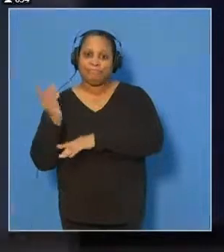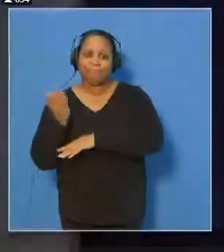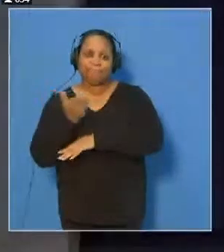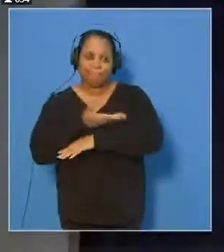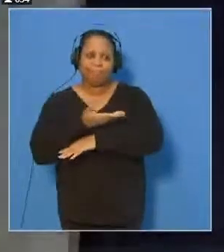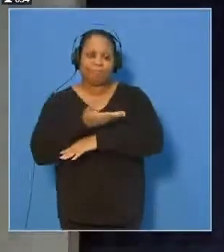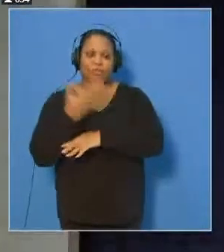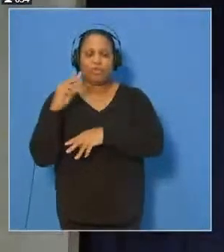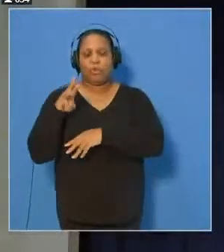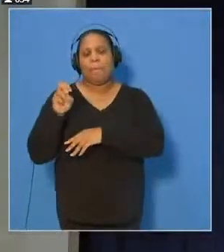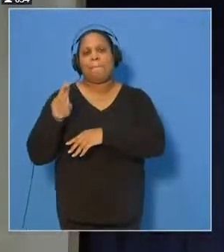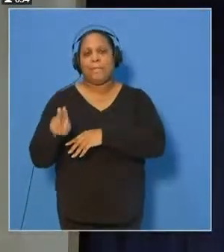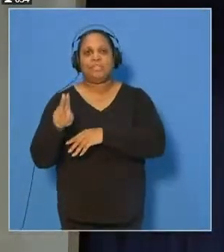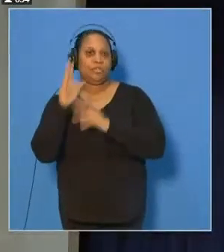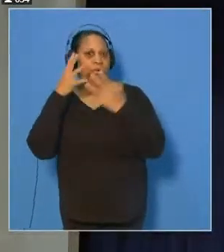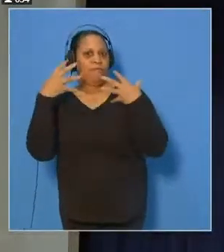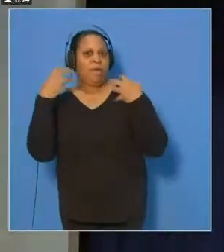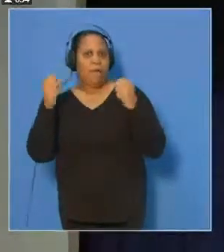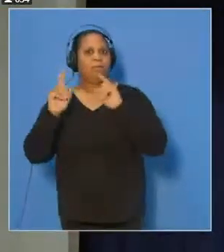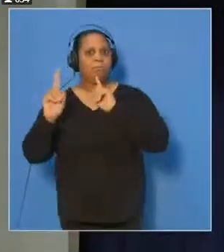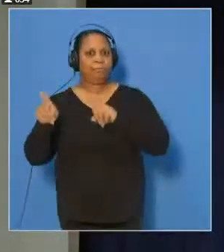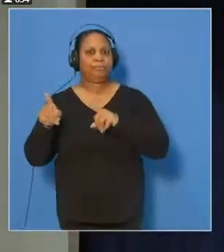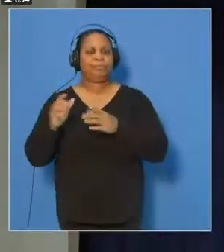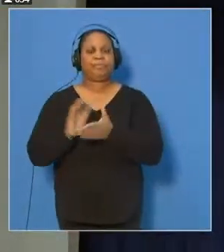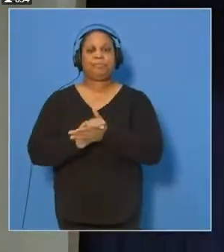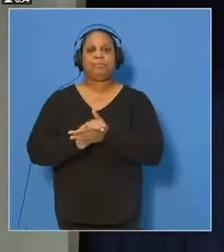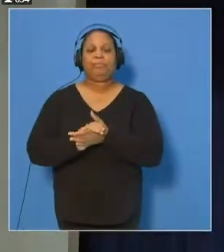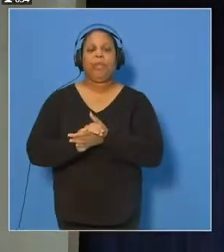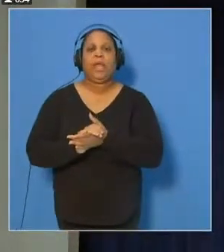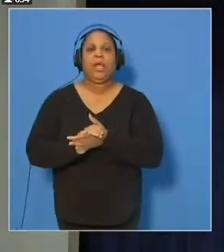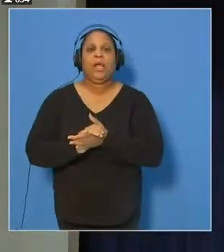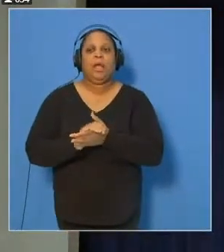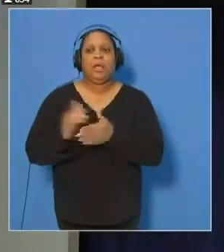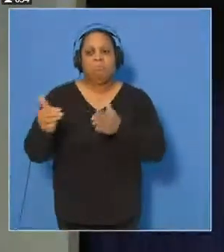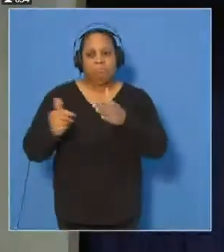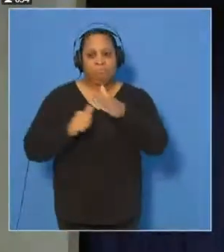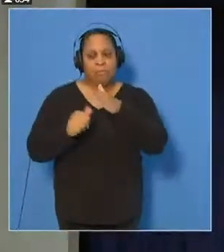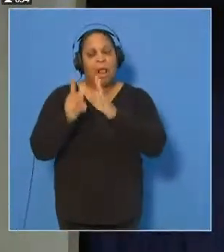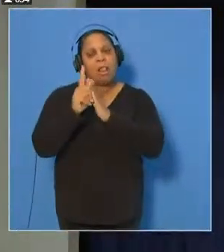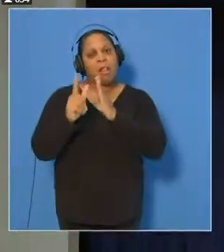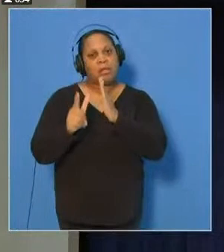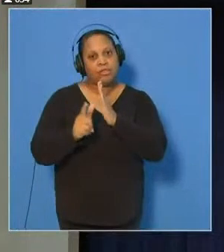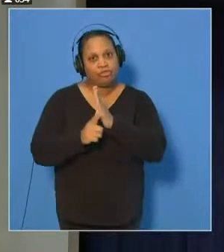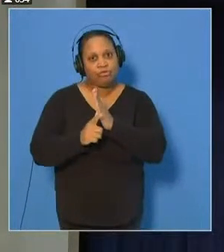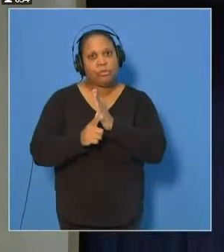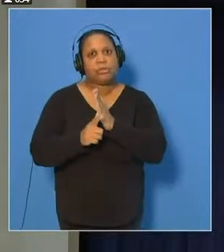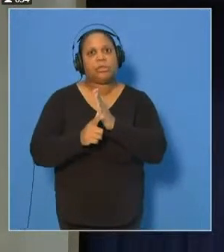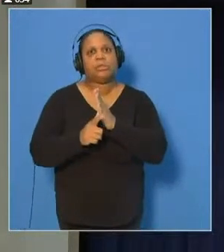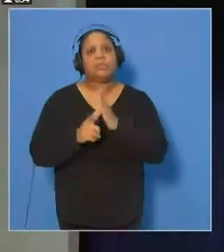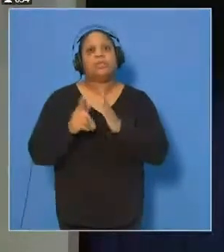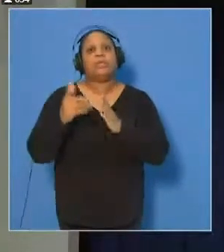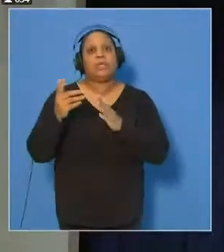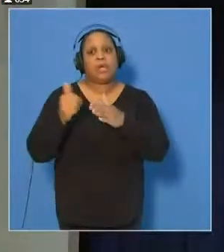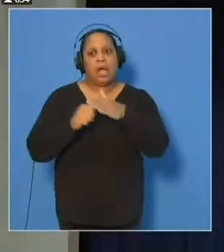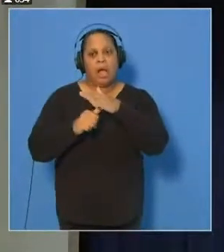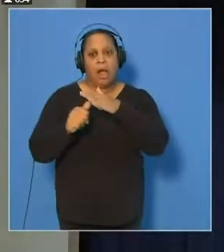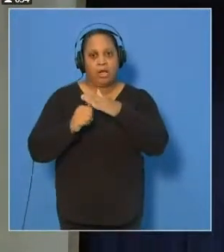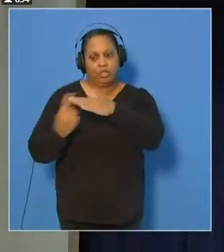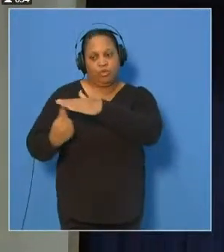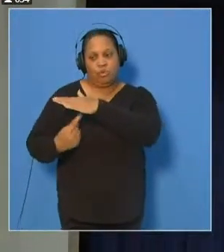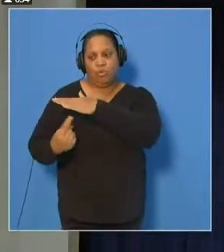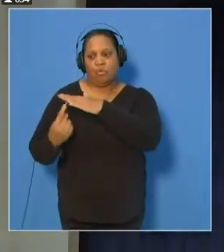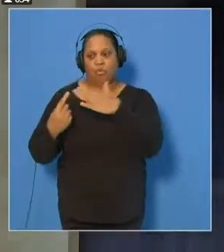Okay, thank you, Premier. Under the legislation, there, as the quarantine authority, which is the Minister of Health, there are